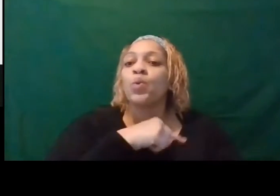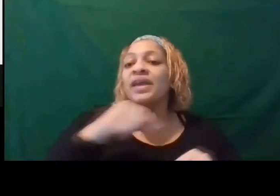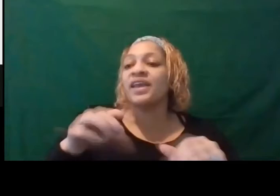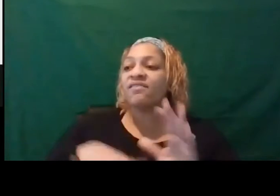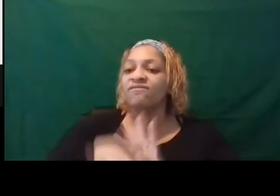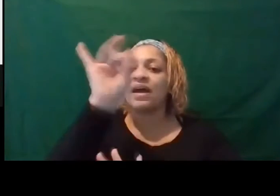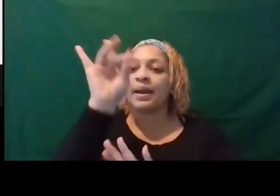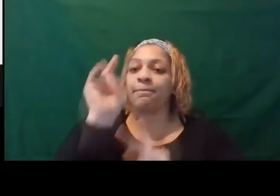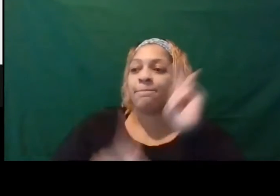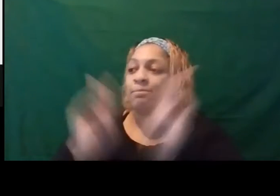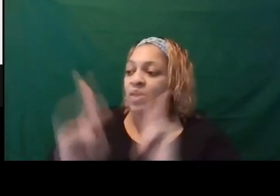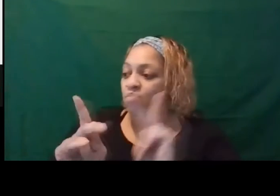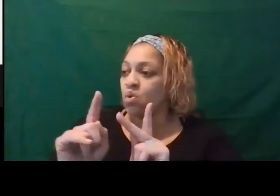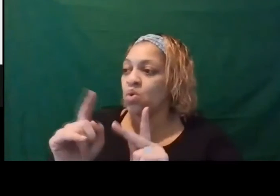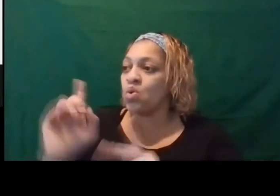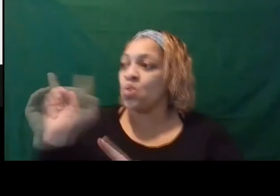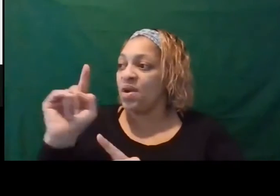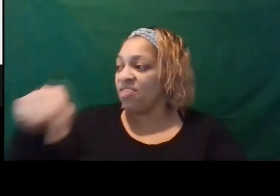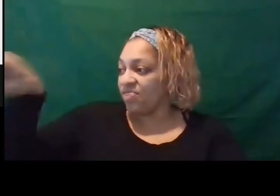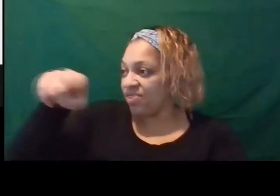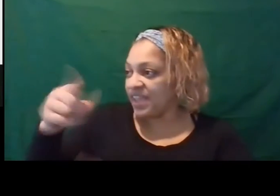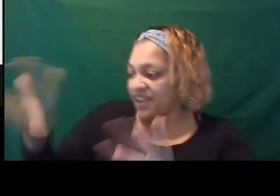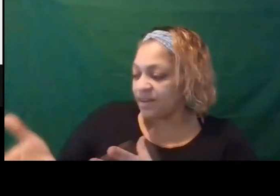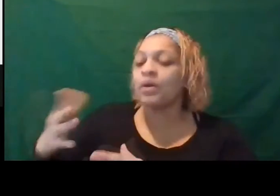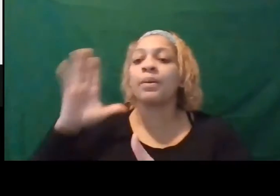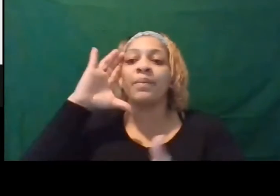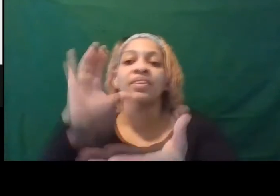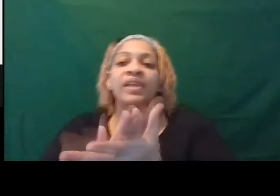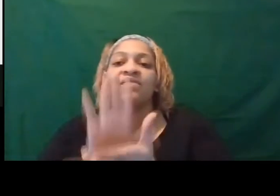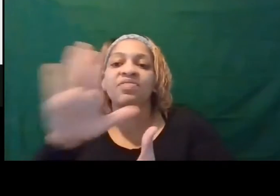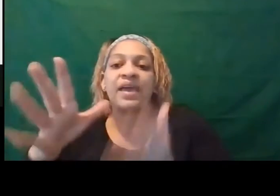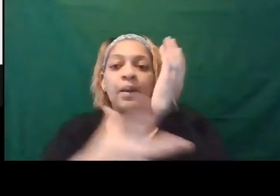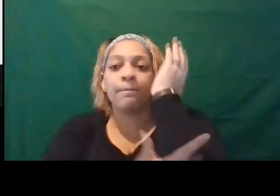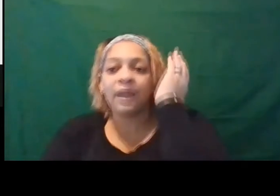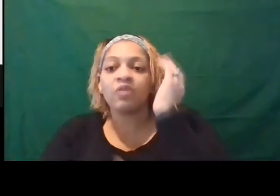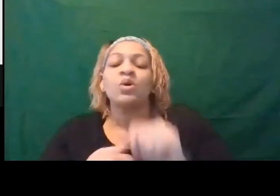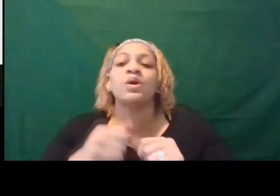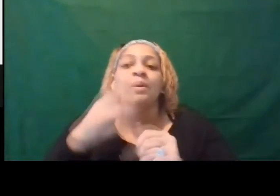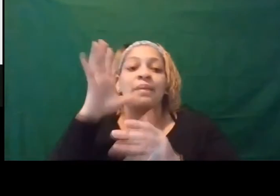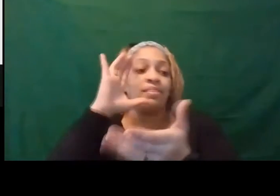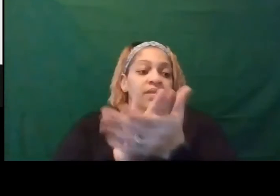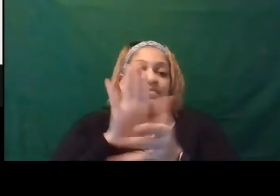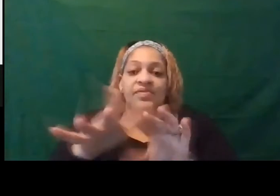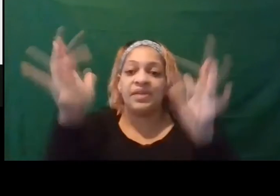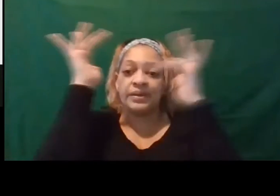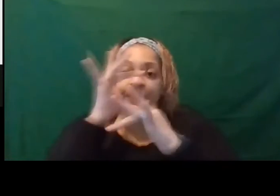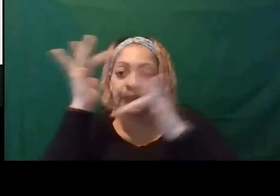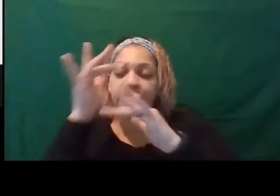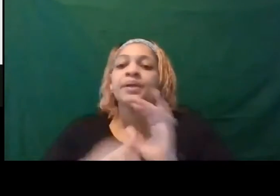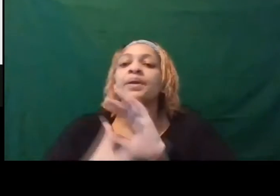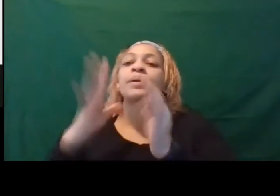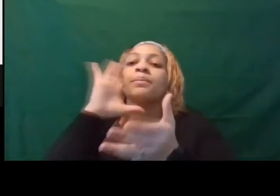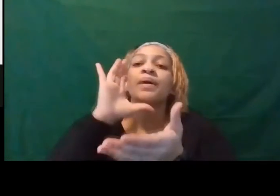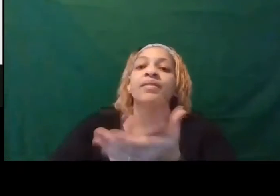find people where they are who believe in their poverty, who believe in their sickness, and who believe in this thing